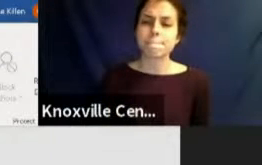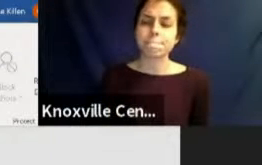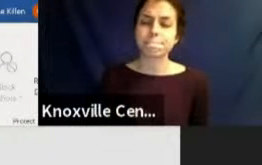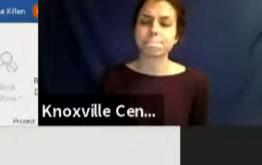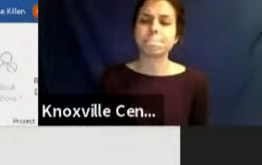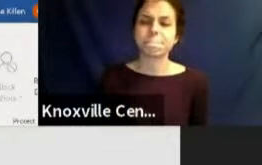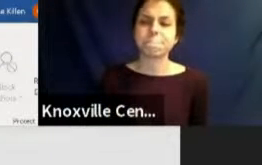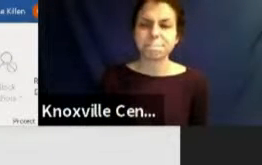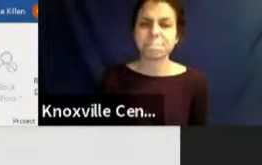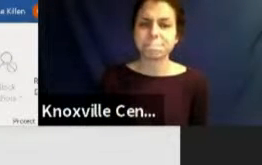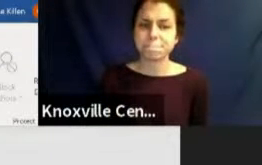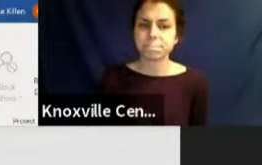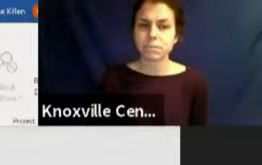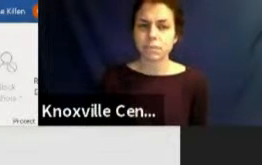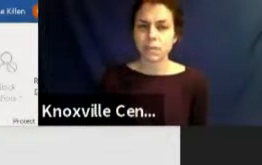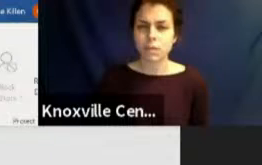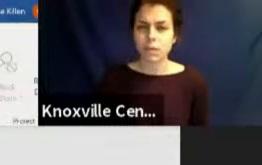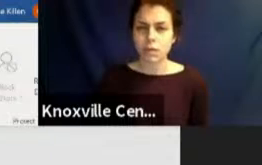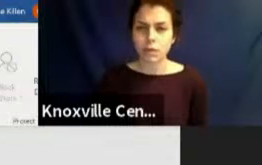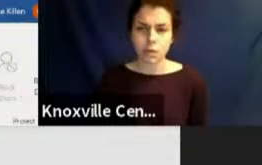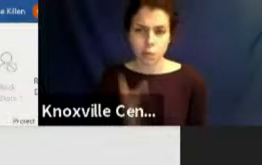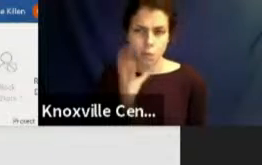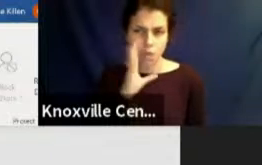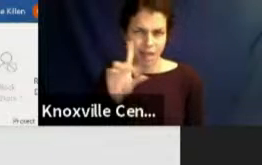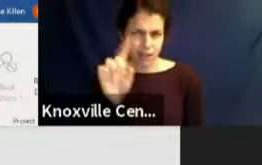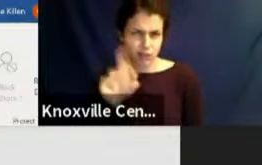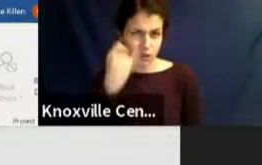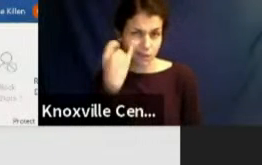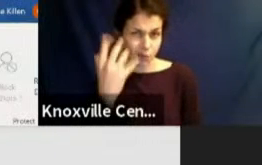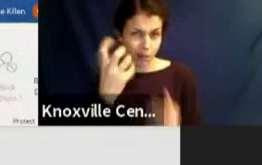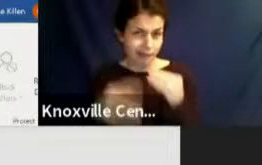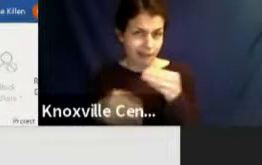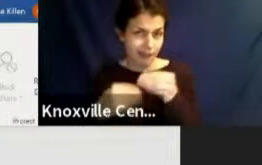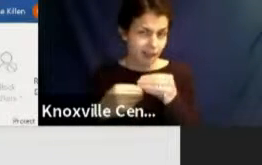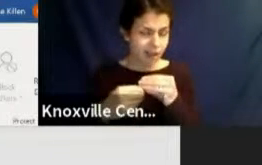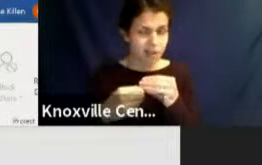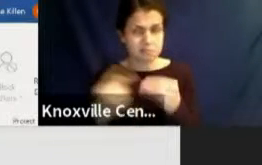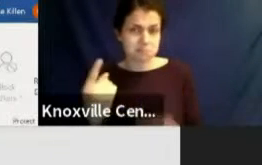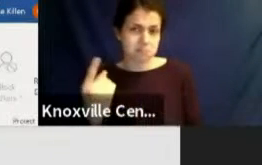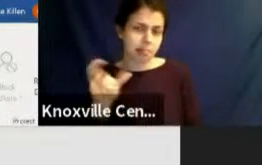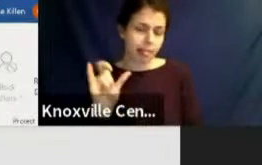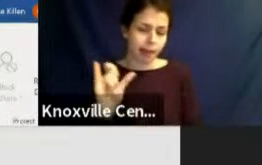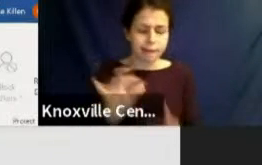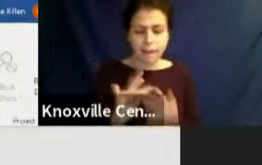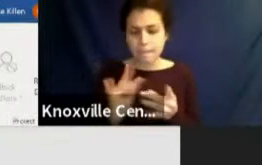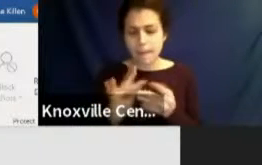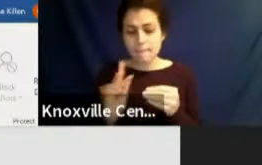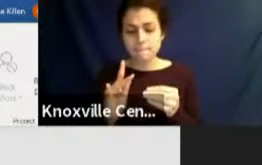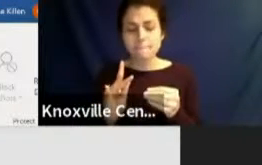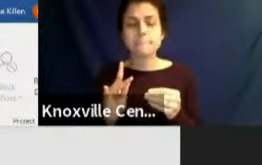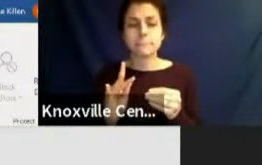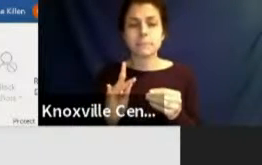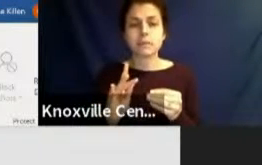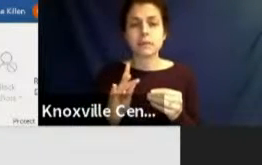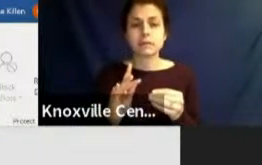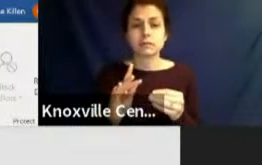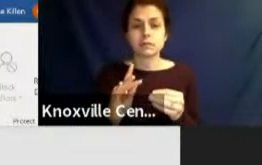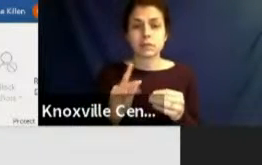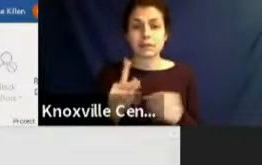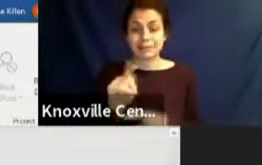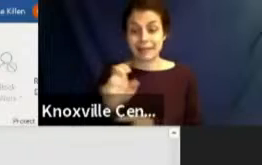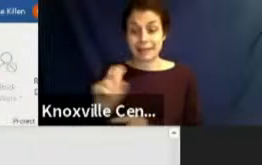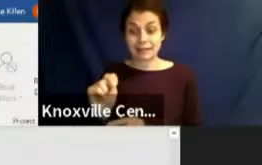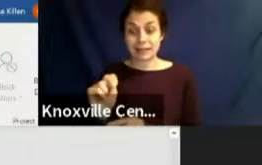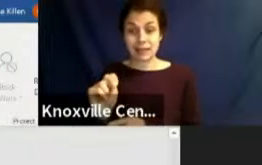and I'll ask you all to see if we want to put in something like this, that just a comment, more people have died in Tennessee so